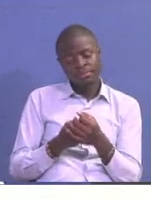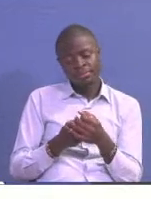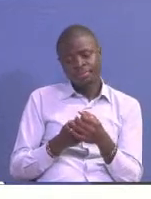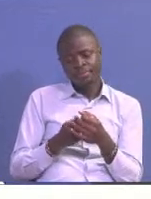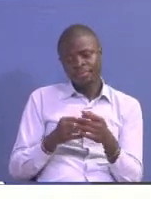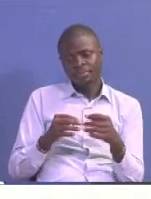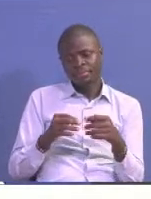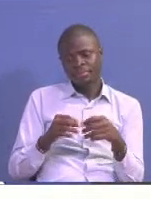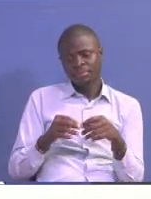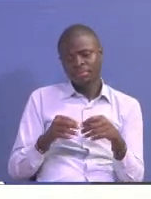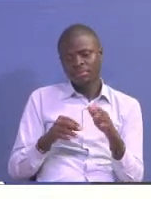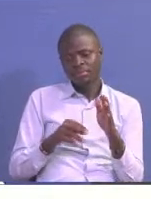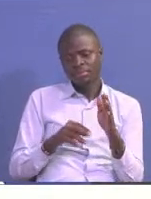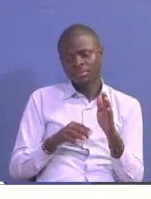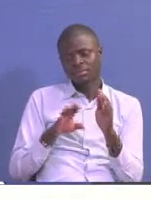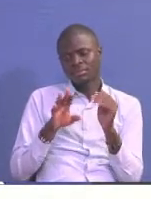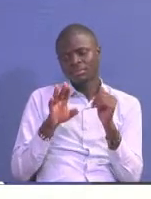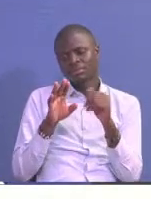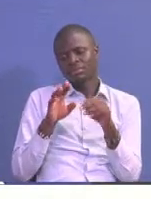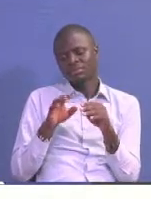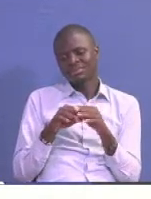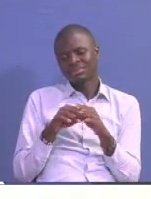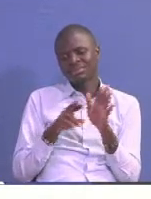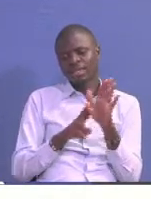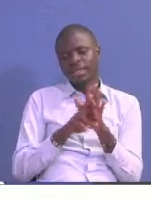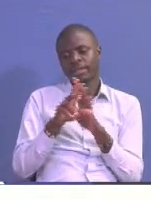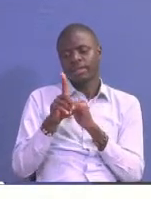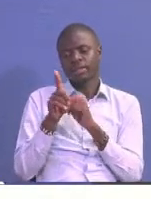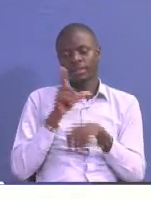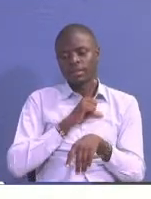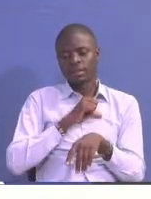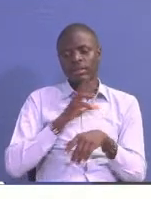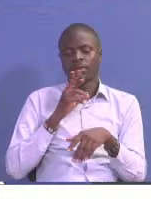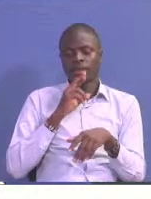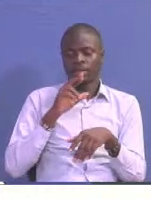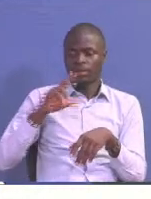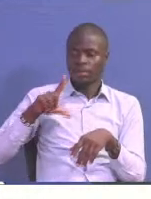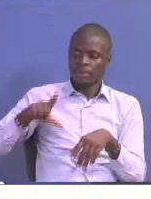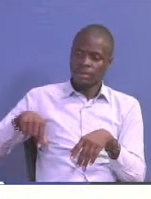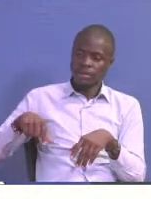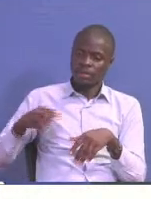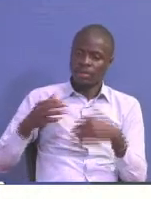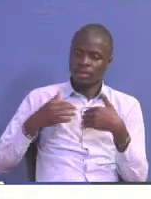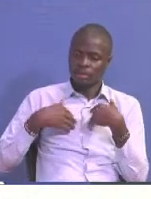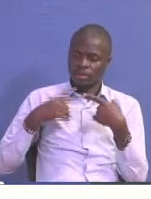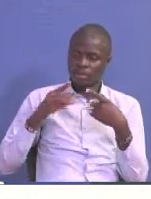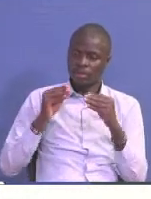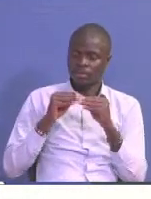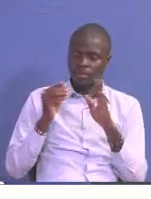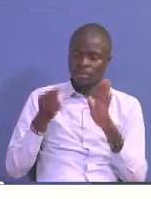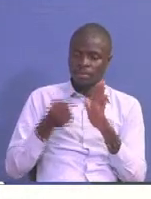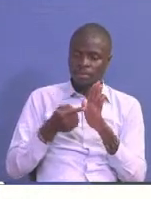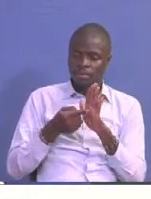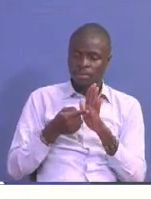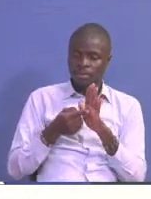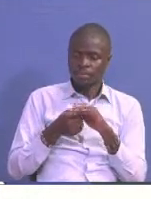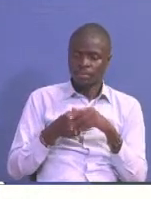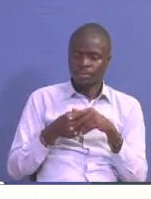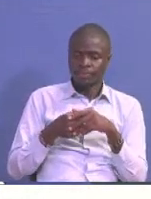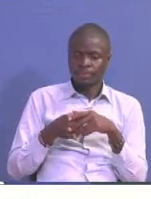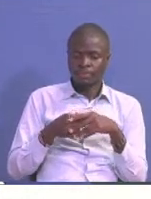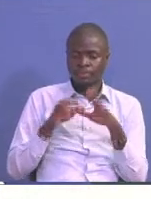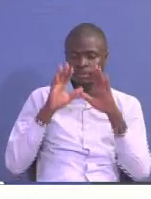Unfortunately, we don't meet those requirements, but I think we are getting late. We have to meet those requirements. And